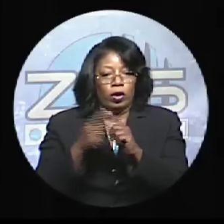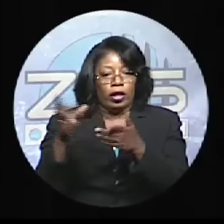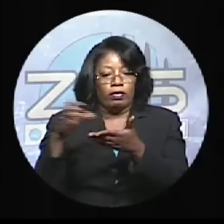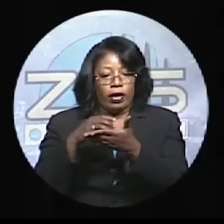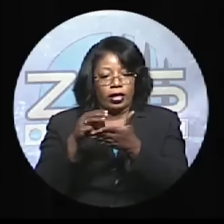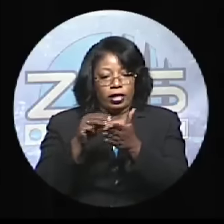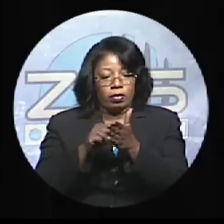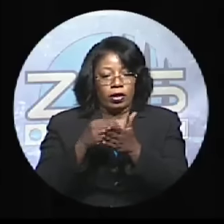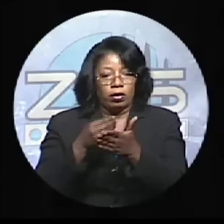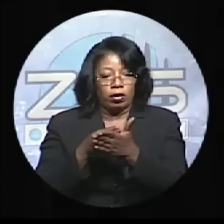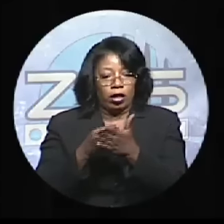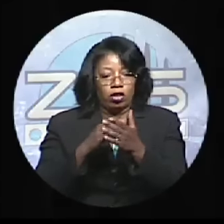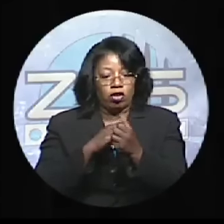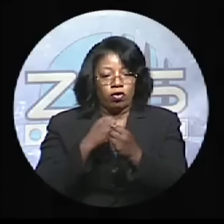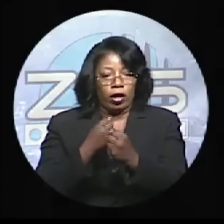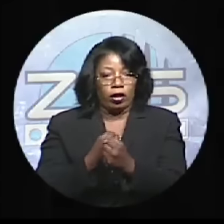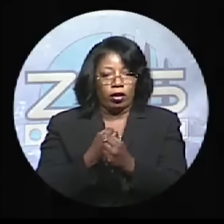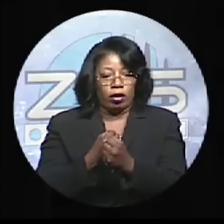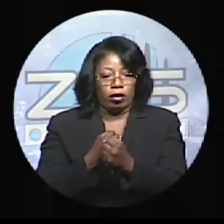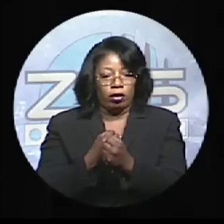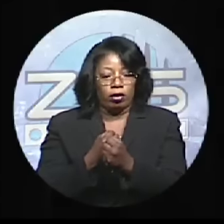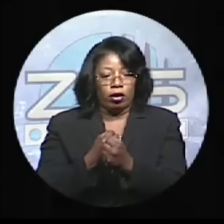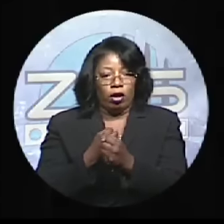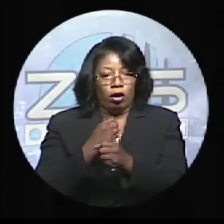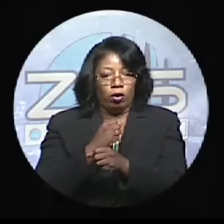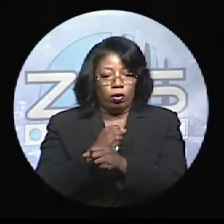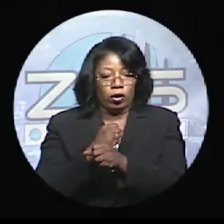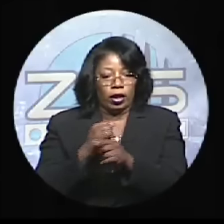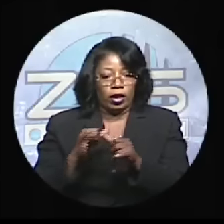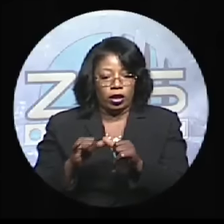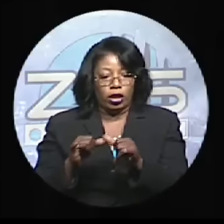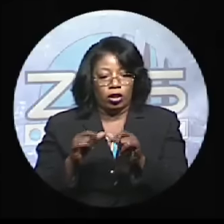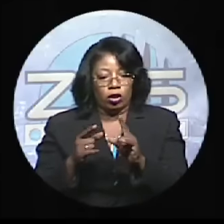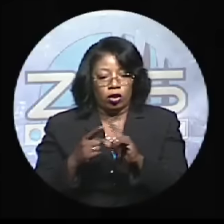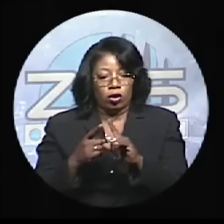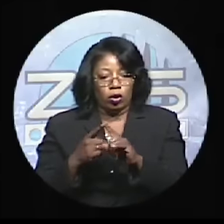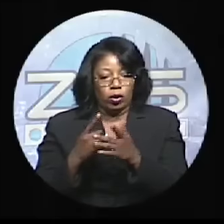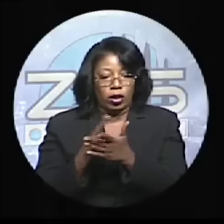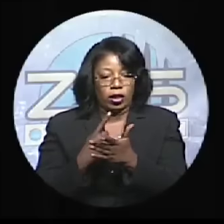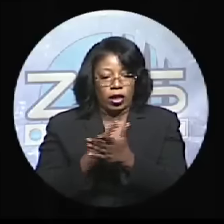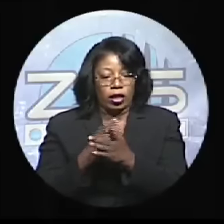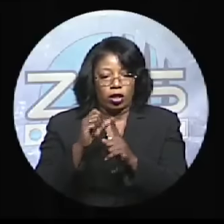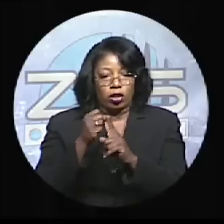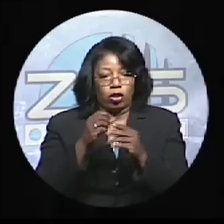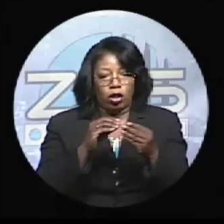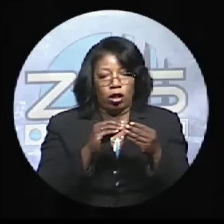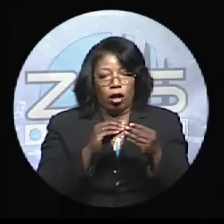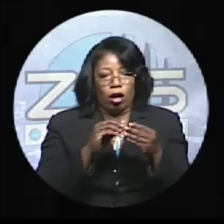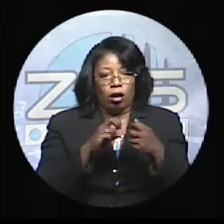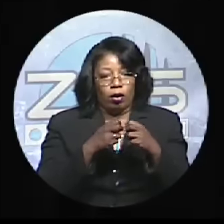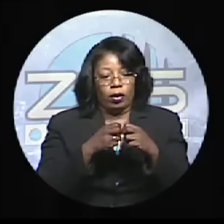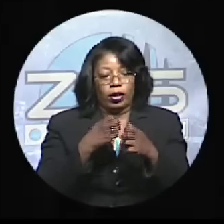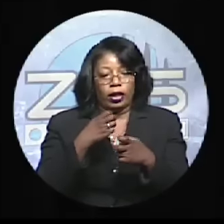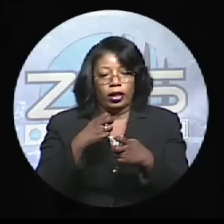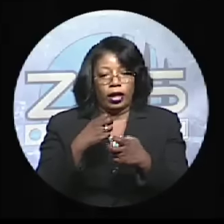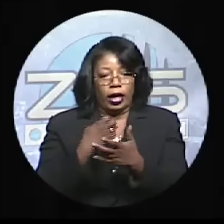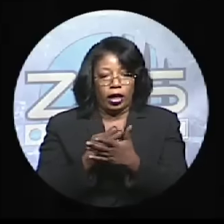incentives, strengthening of compliance frameworks, and continued redress of social ills in the wake of the global economic